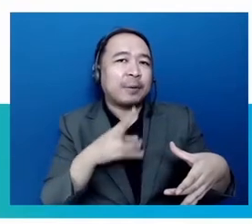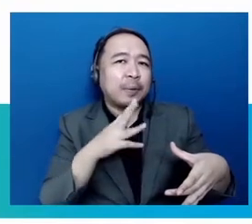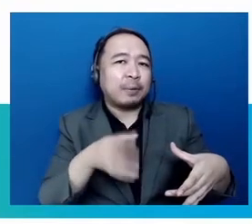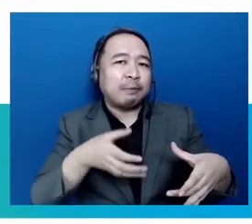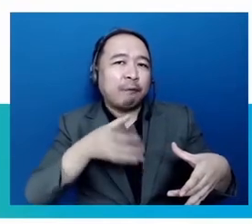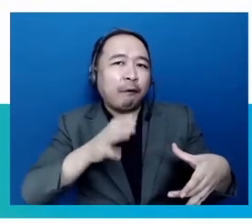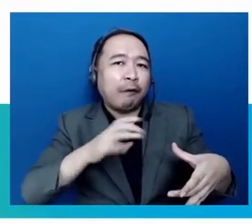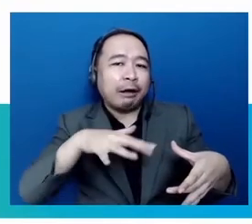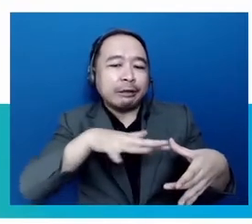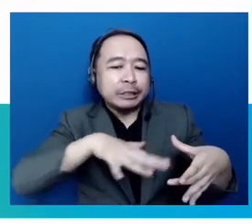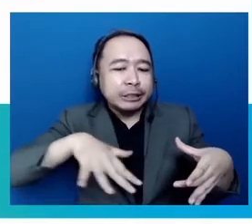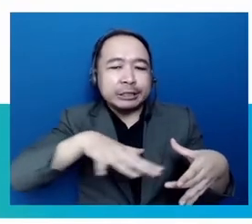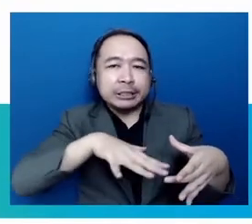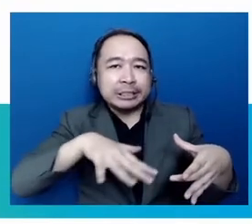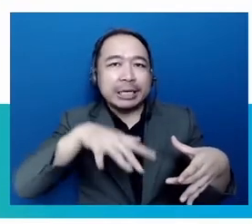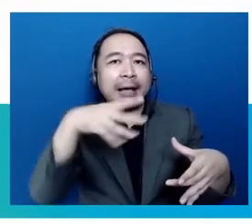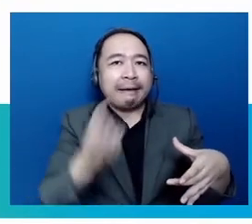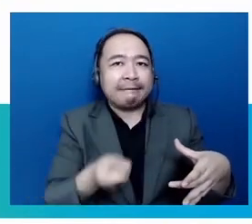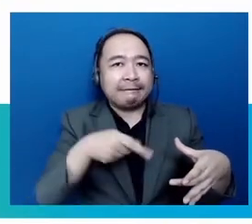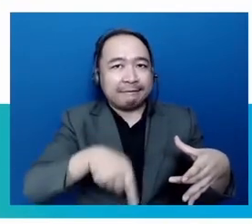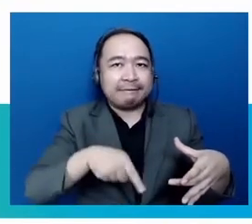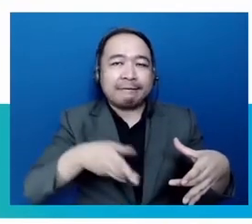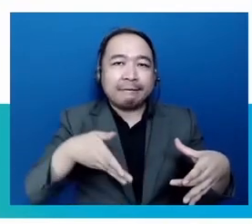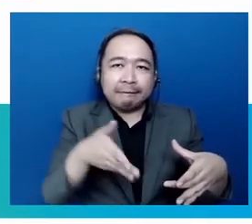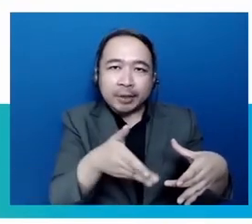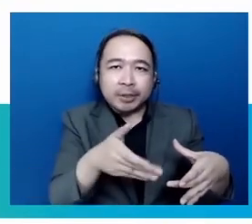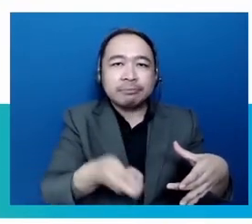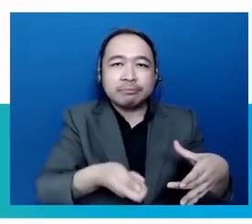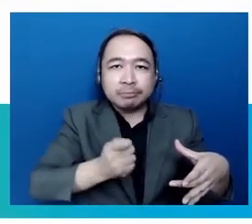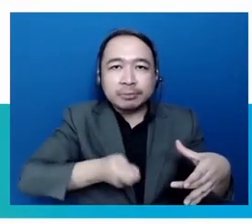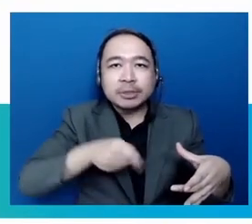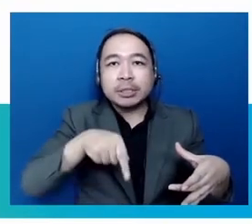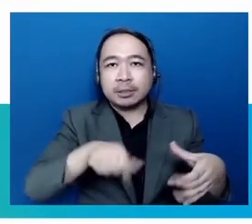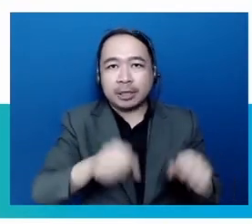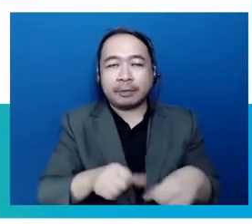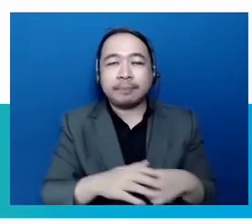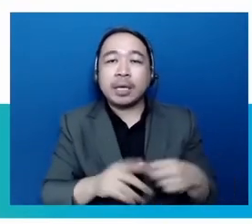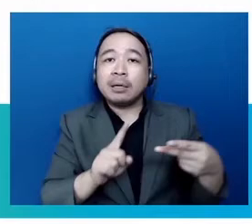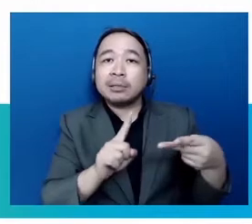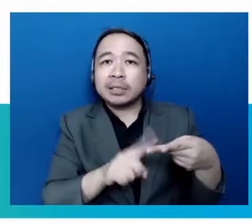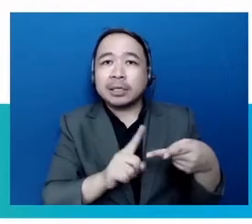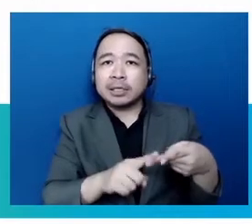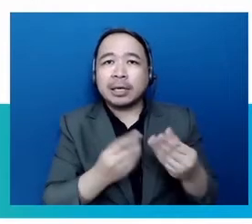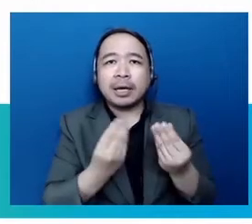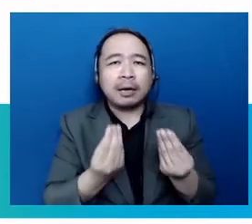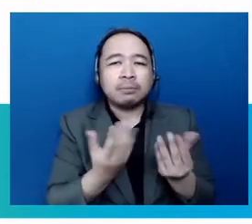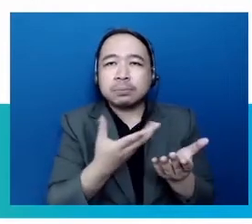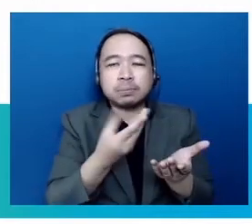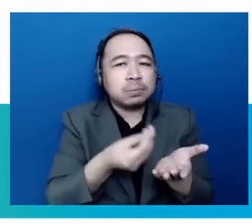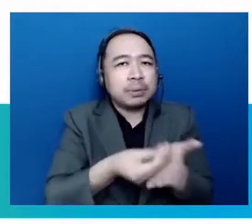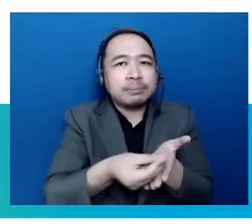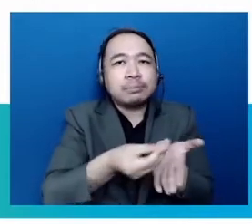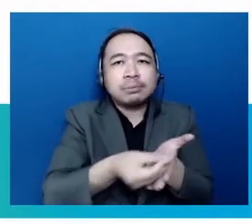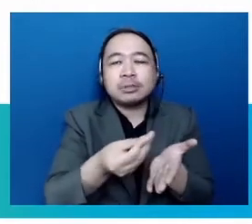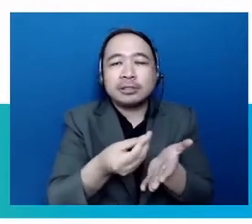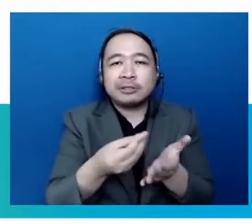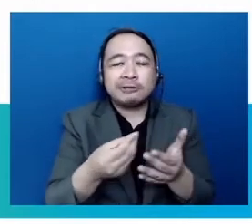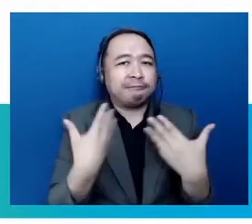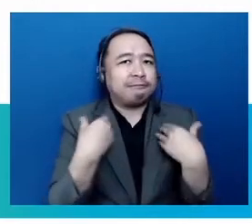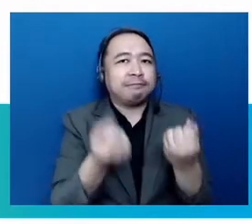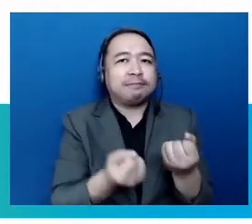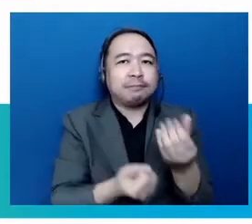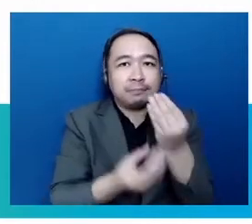about improving the procurement of nutritious foods and nutritious foods for groups